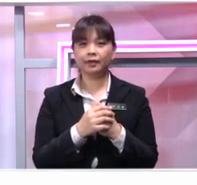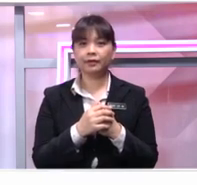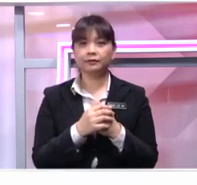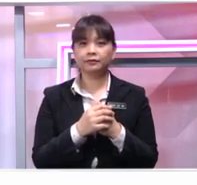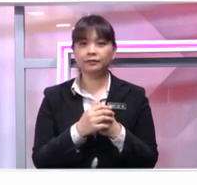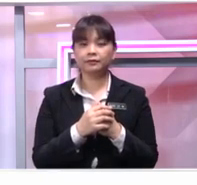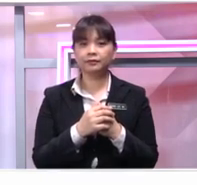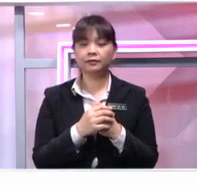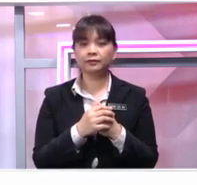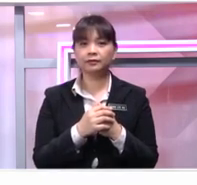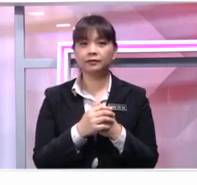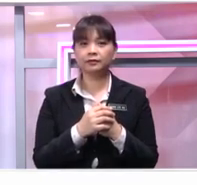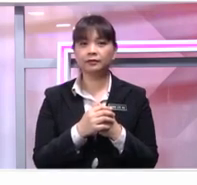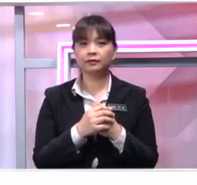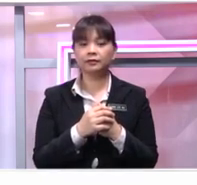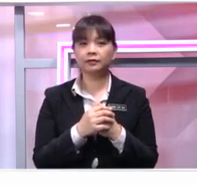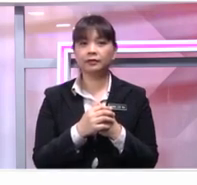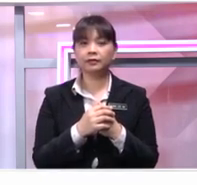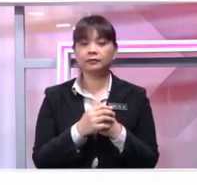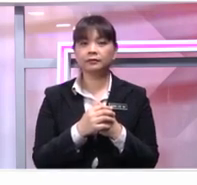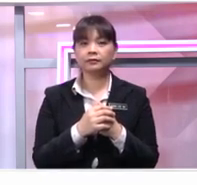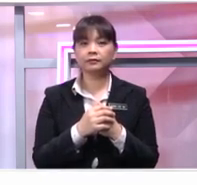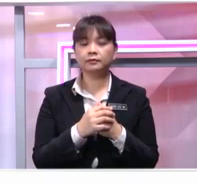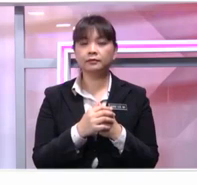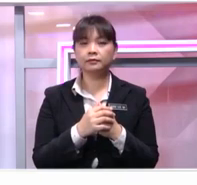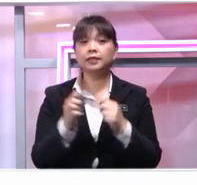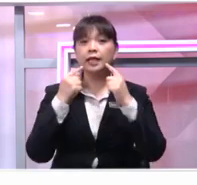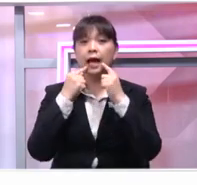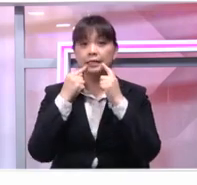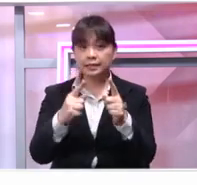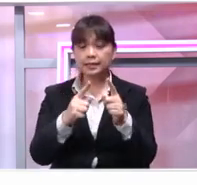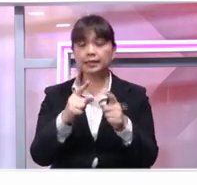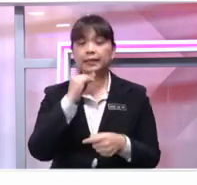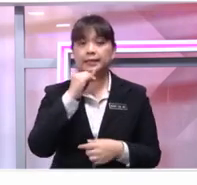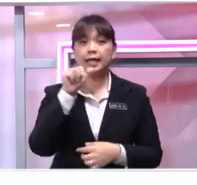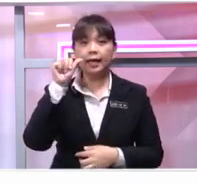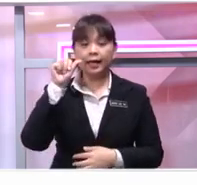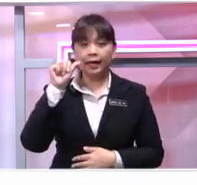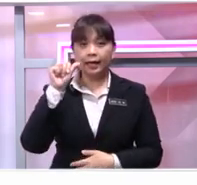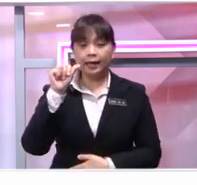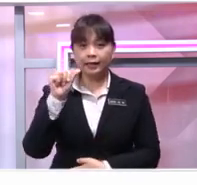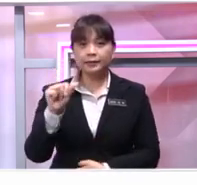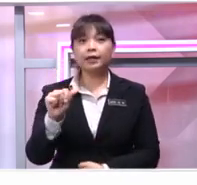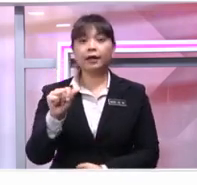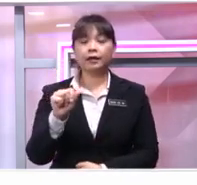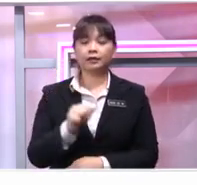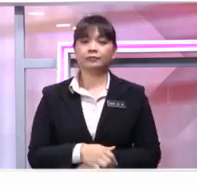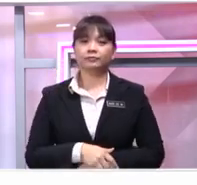Can you see? My answer is A, the best part of something. Oh, you want to answer directly?